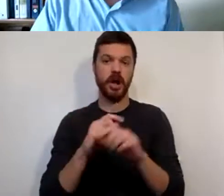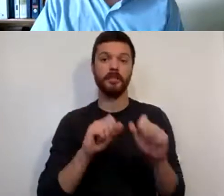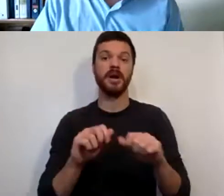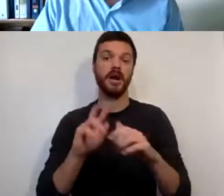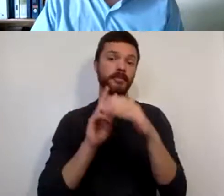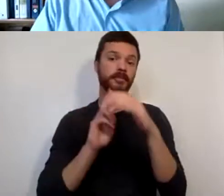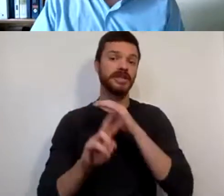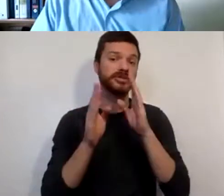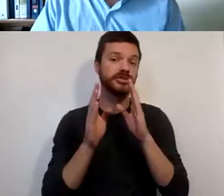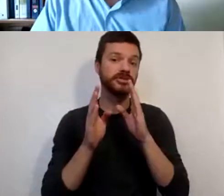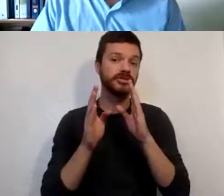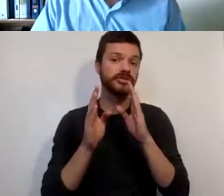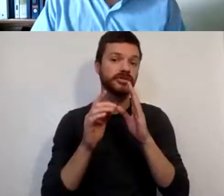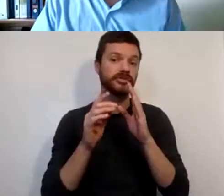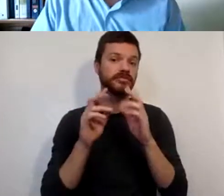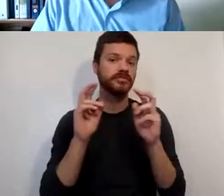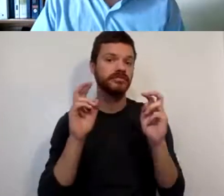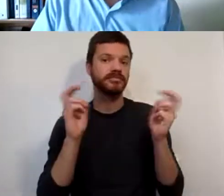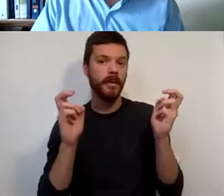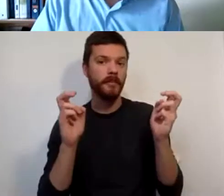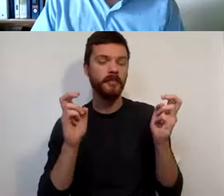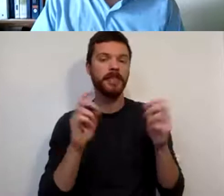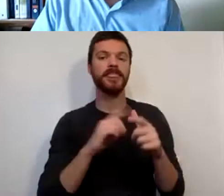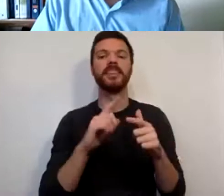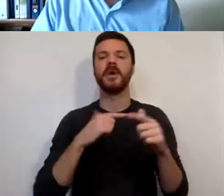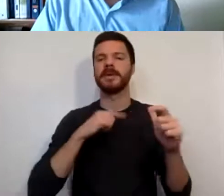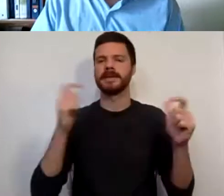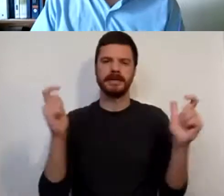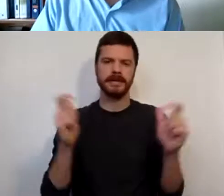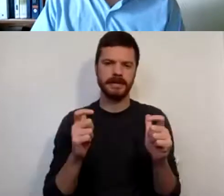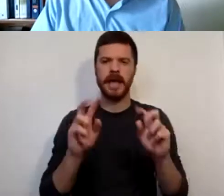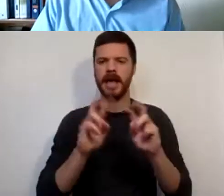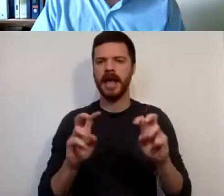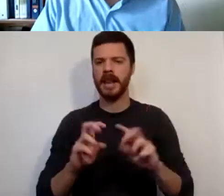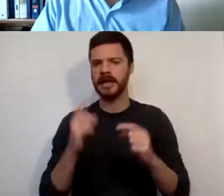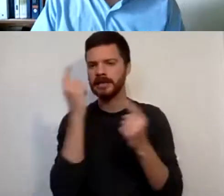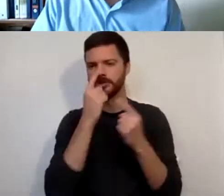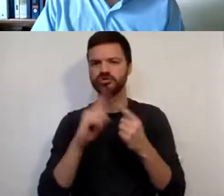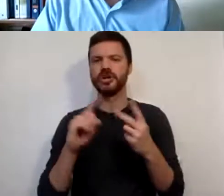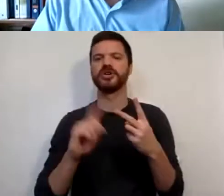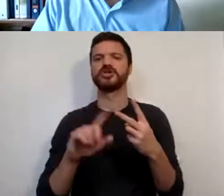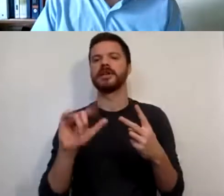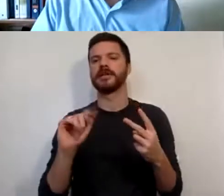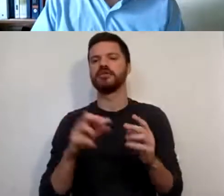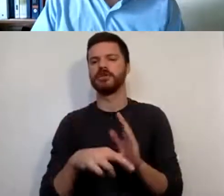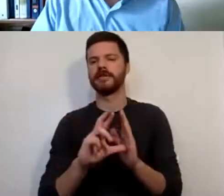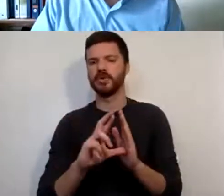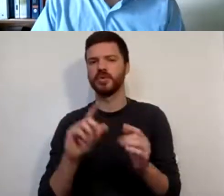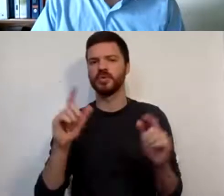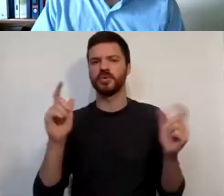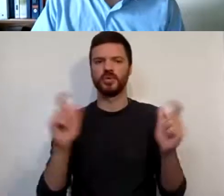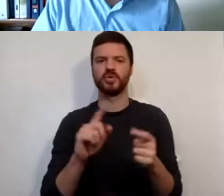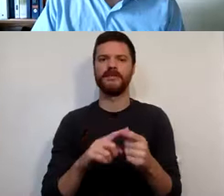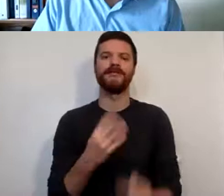coned that down based on literature review as well as analytic considerations to 4 items